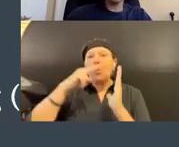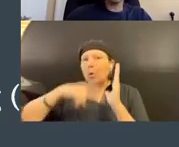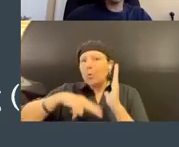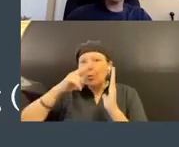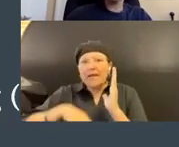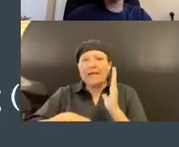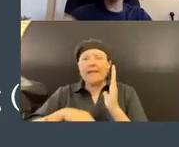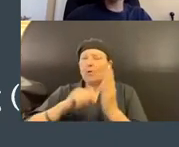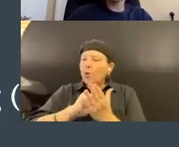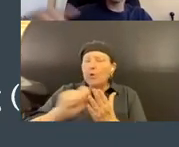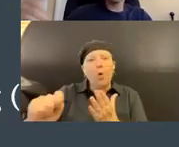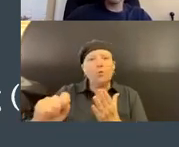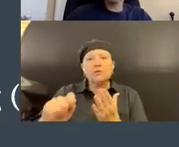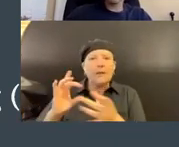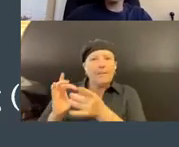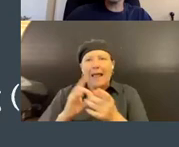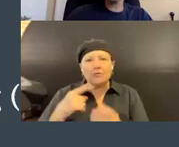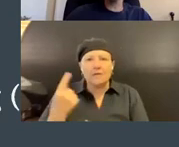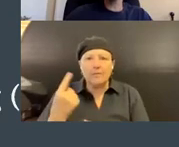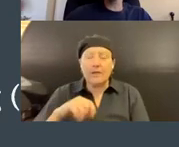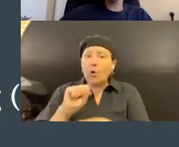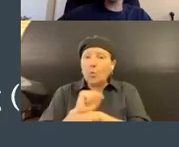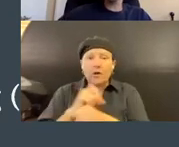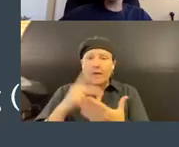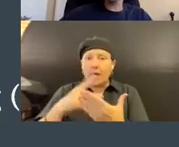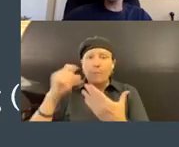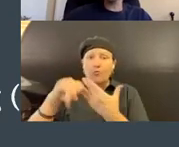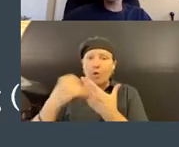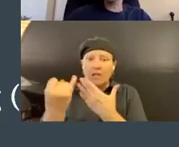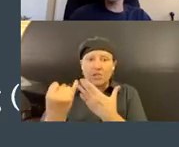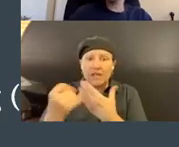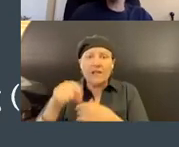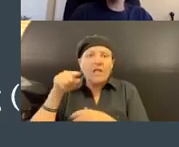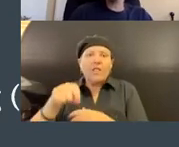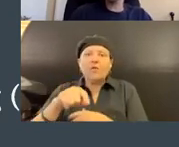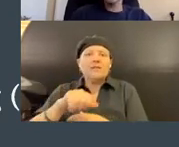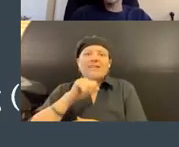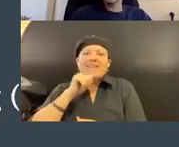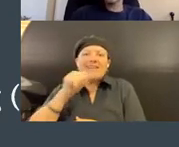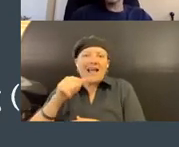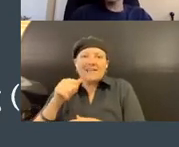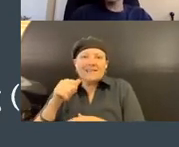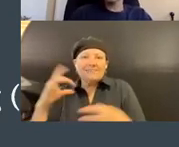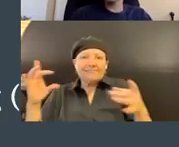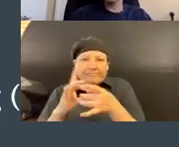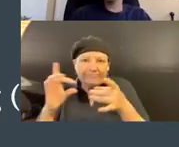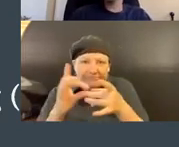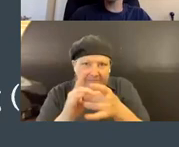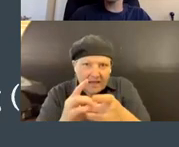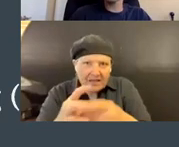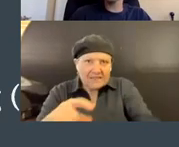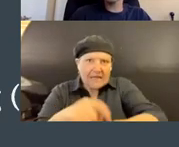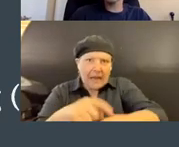taking notes on something or working on a project. Those are the asynchronous times when the students are technically still in